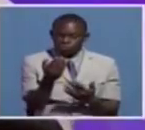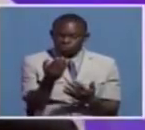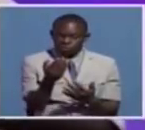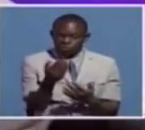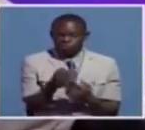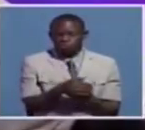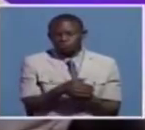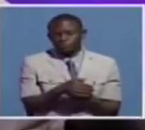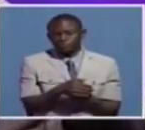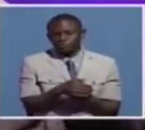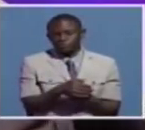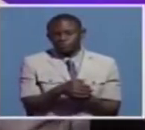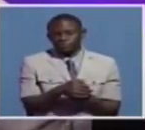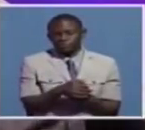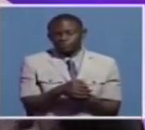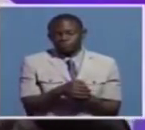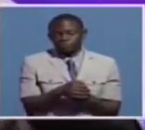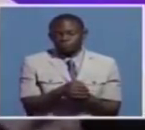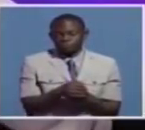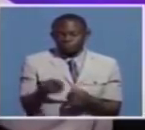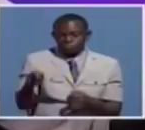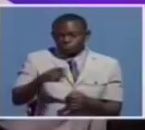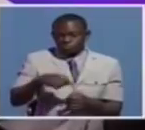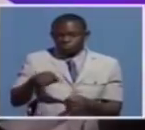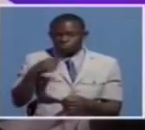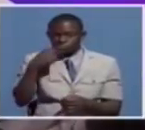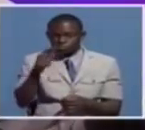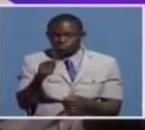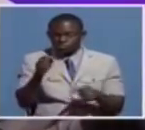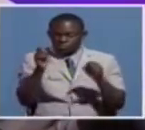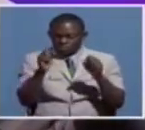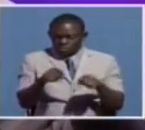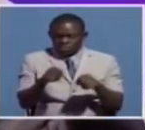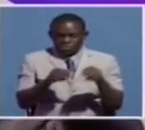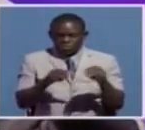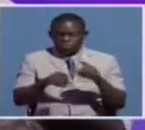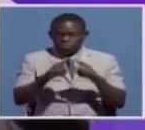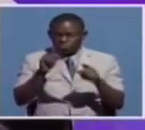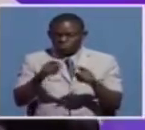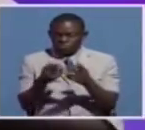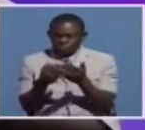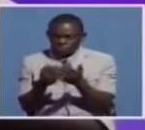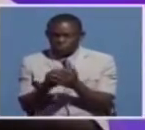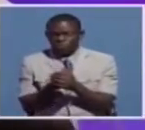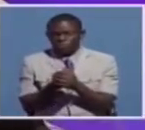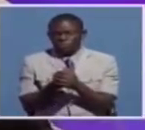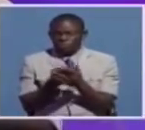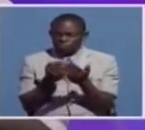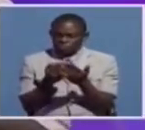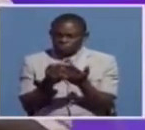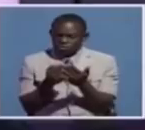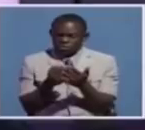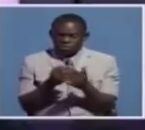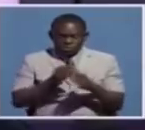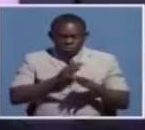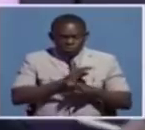the grass was saying that we can manage this, but you must wait. We need to come to grips with it. Then we can absorb the wave and then defeat